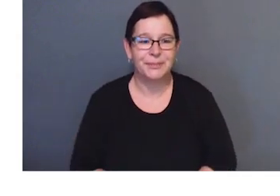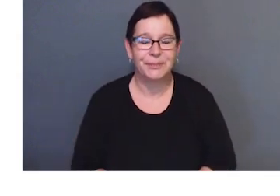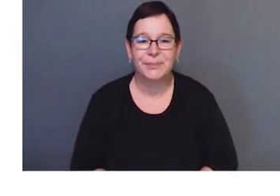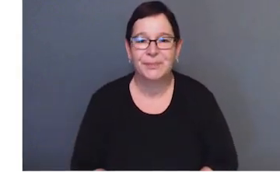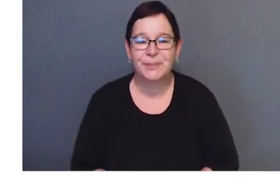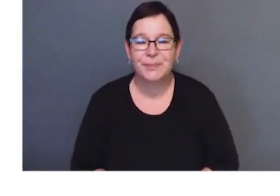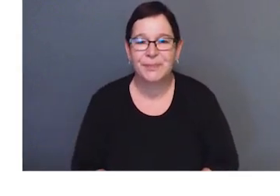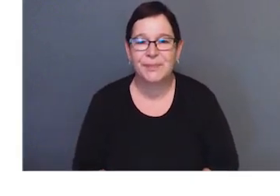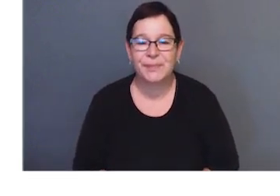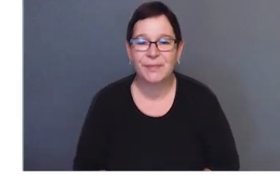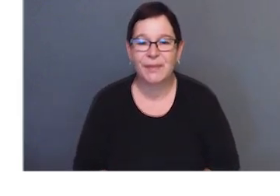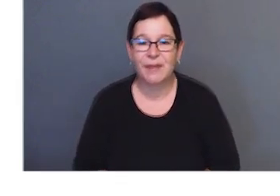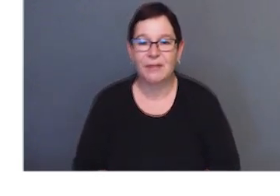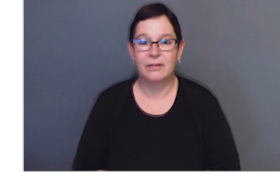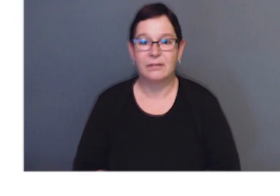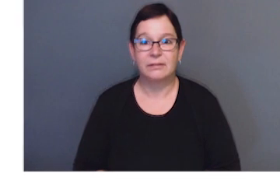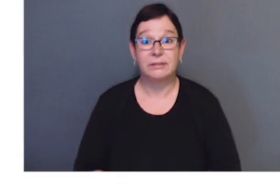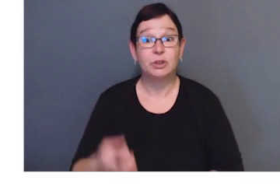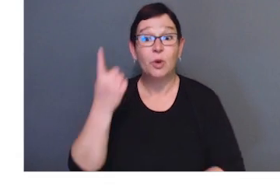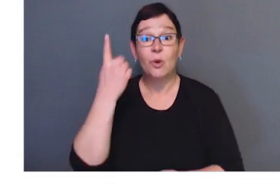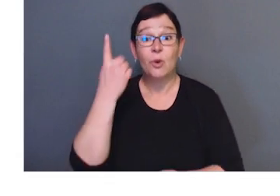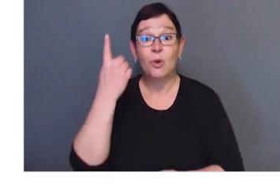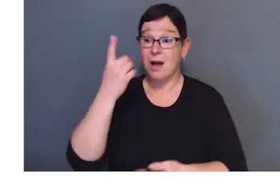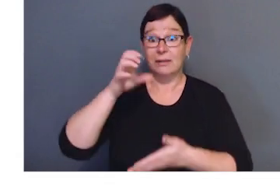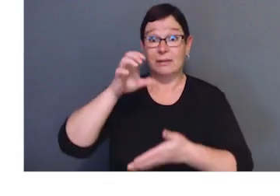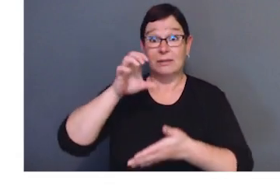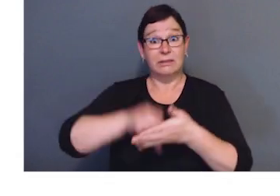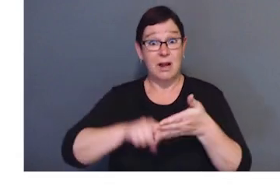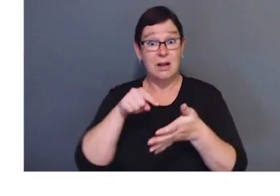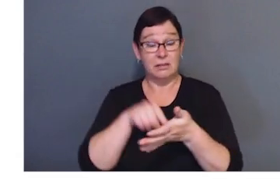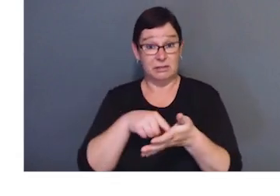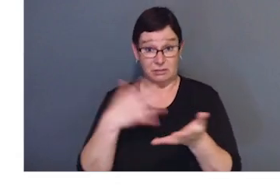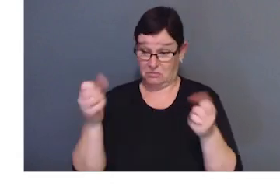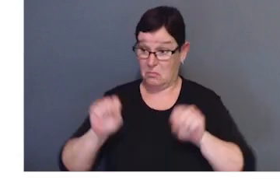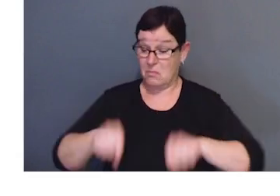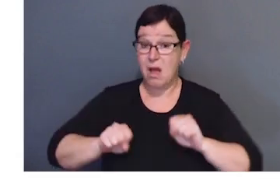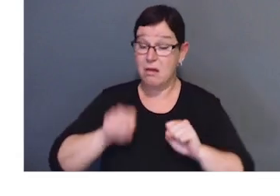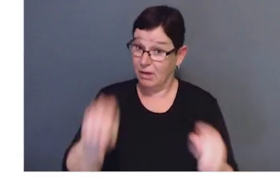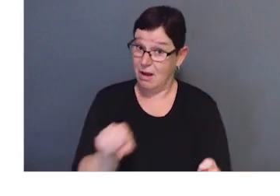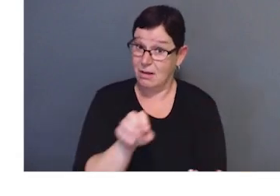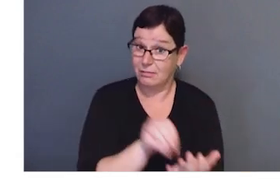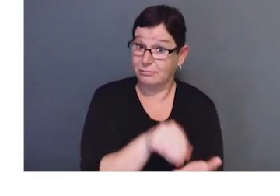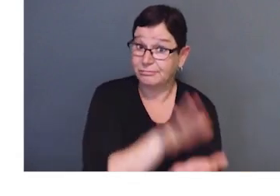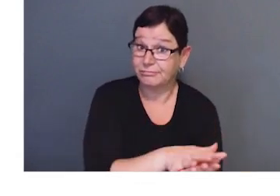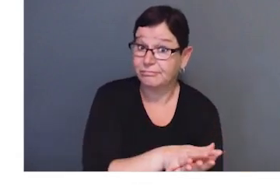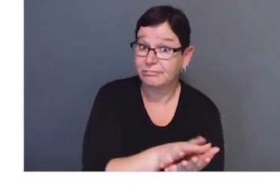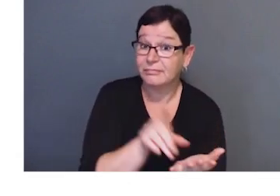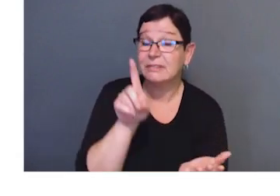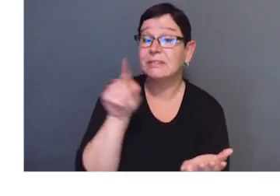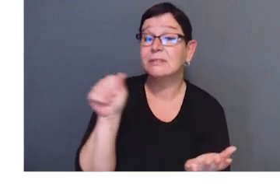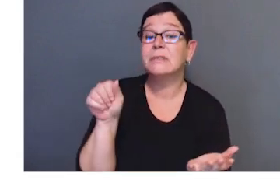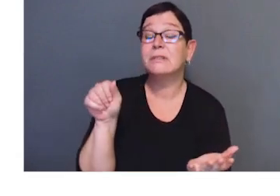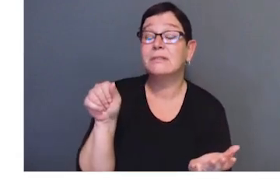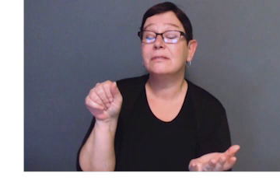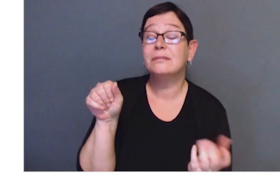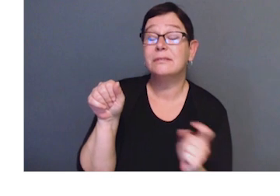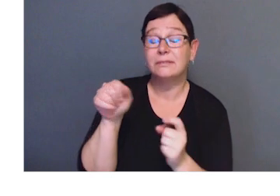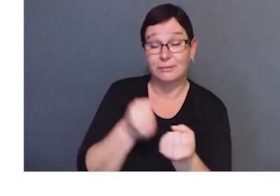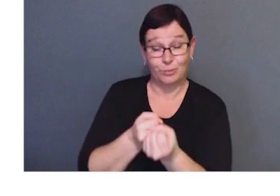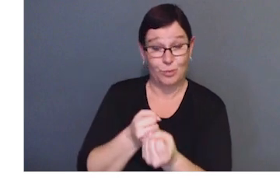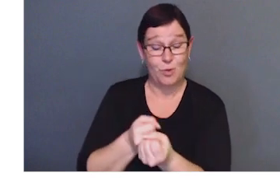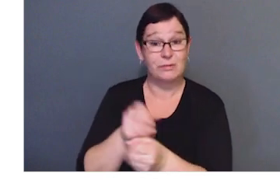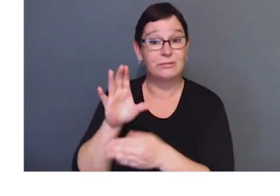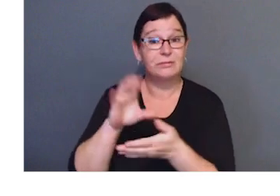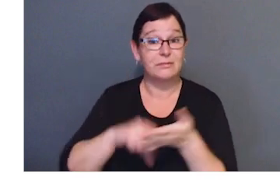One deduction you may be able to claim on your return is the disability supports deduction. A deduction reduces the amount of income you